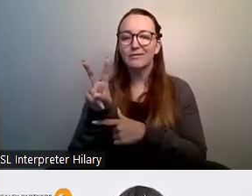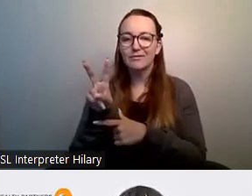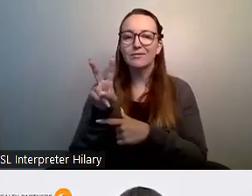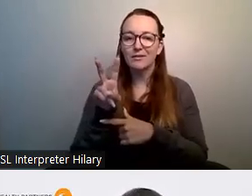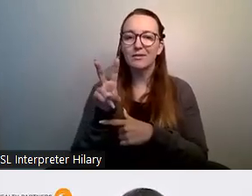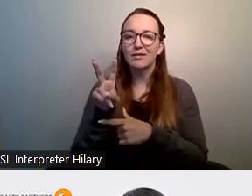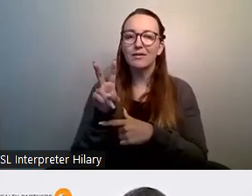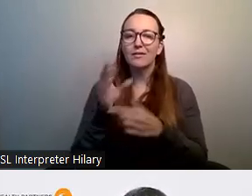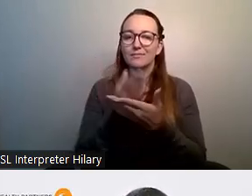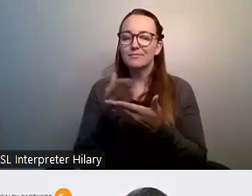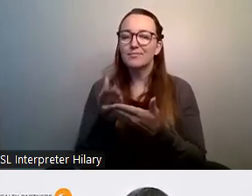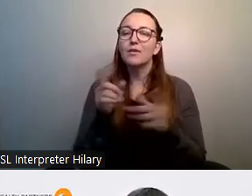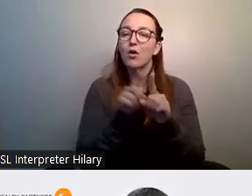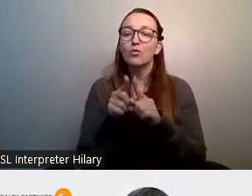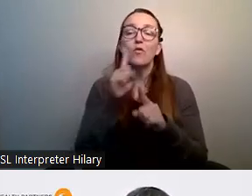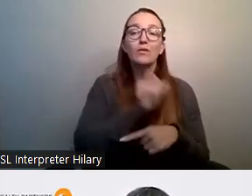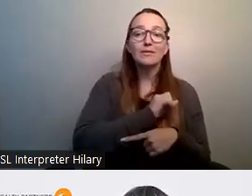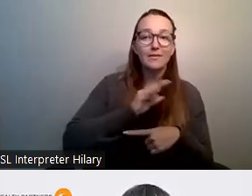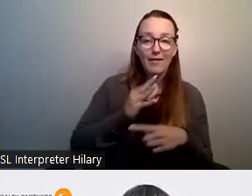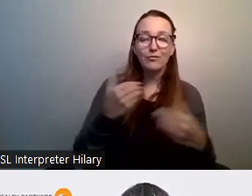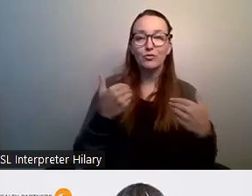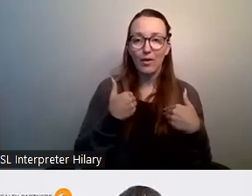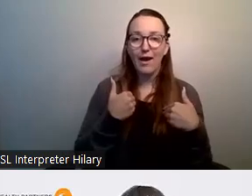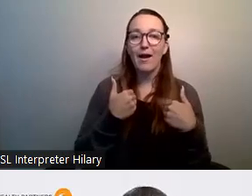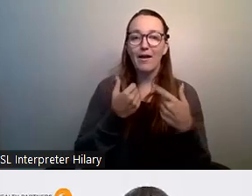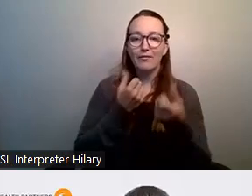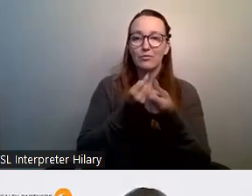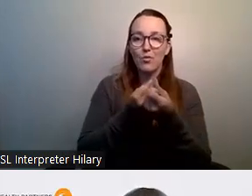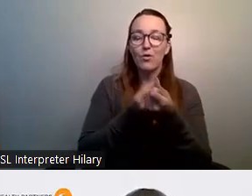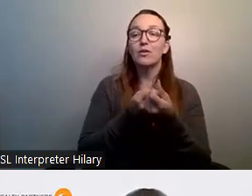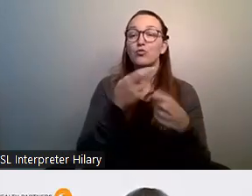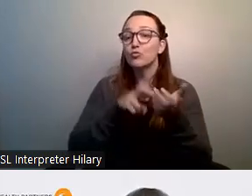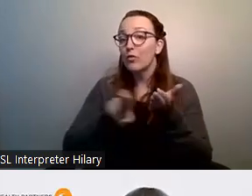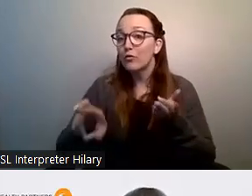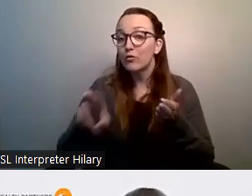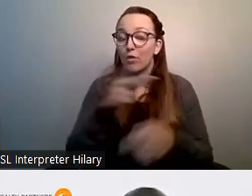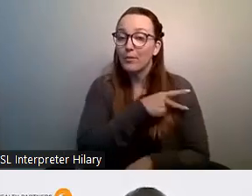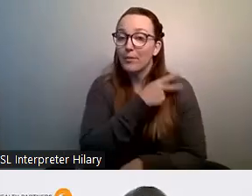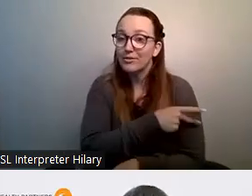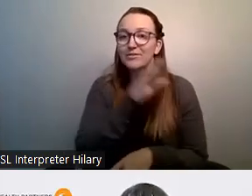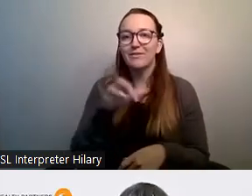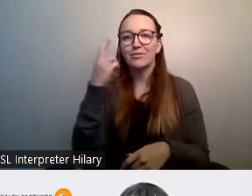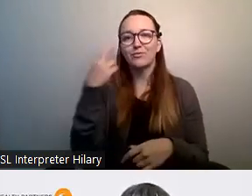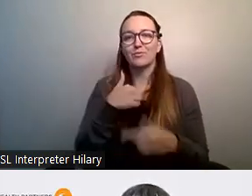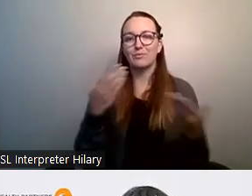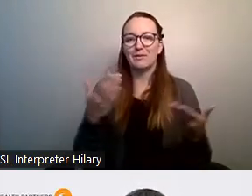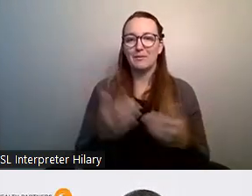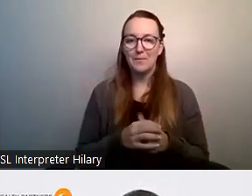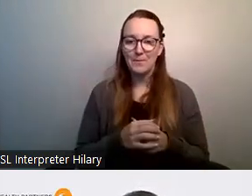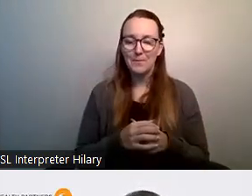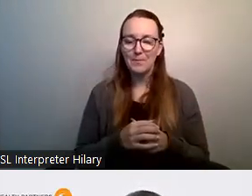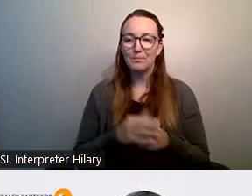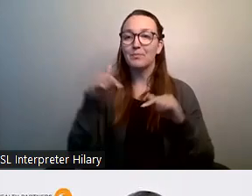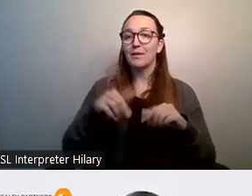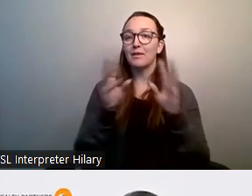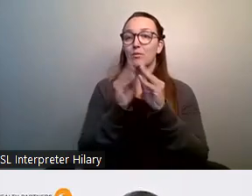to receive support from domestic violence programs and to refer patients is here before us. This webinar